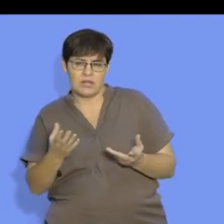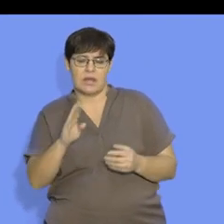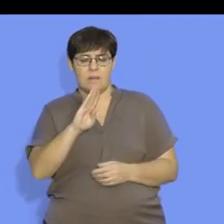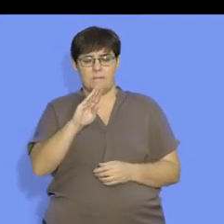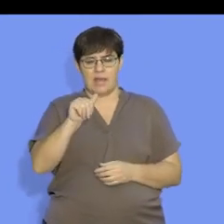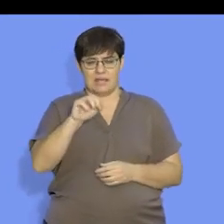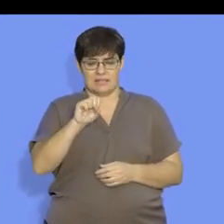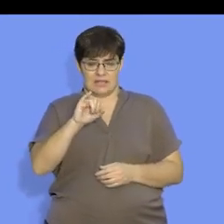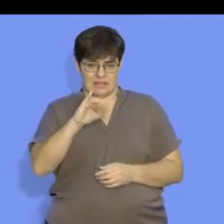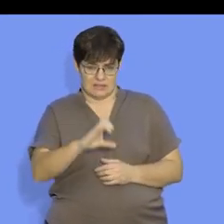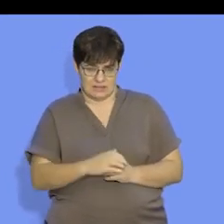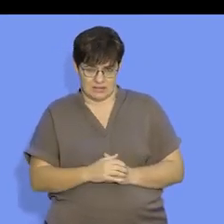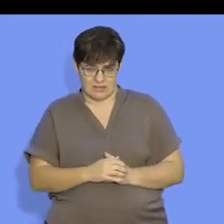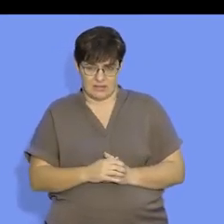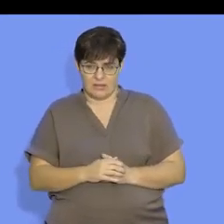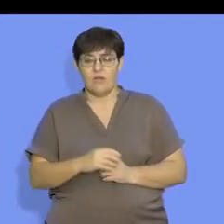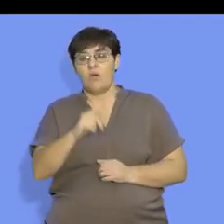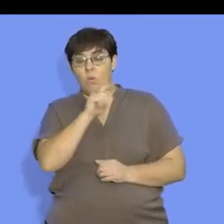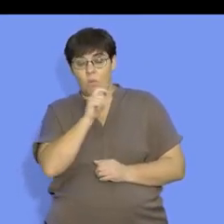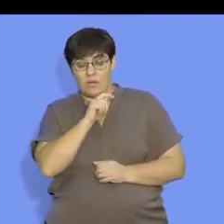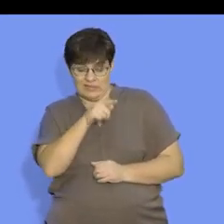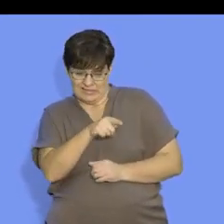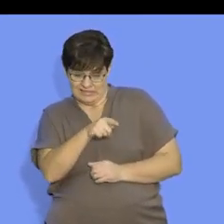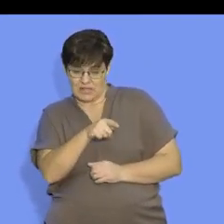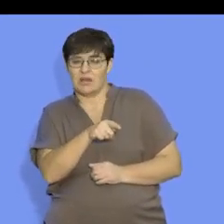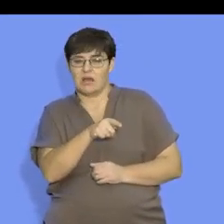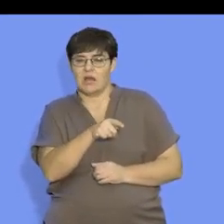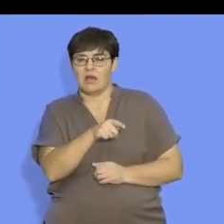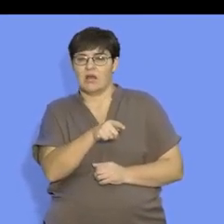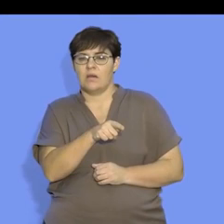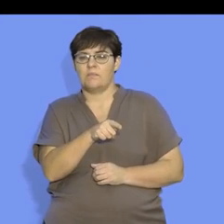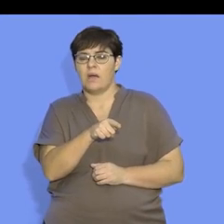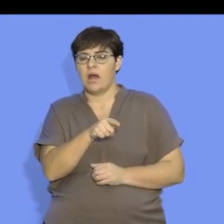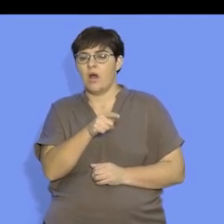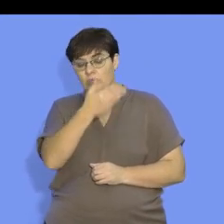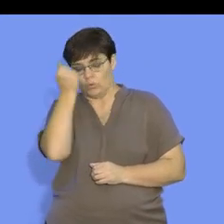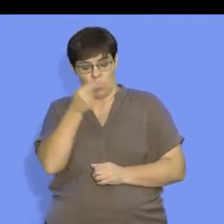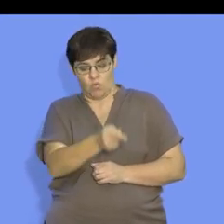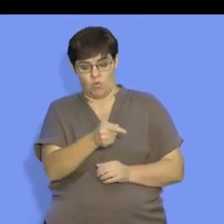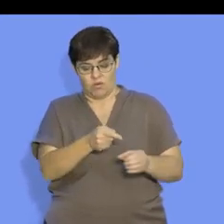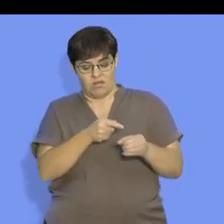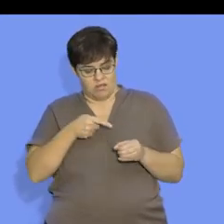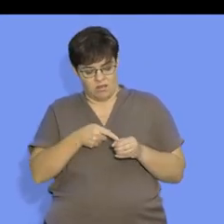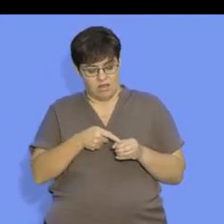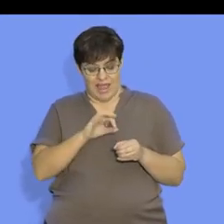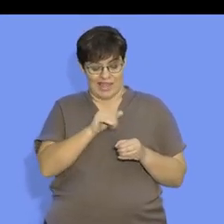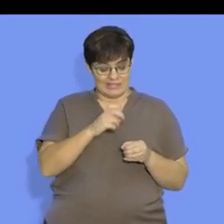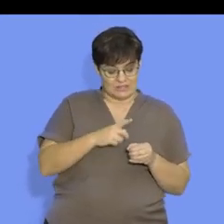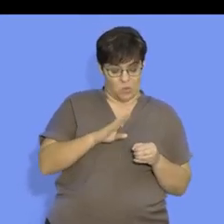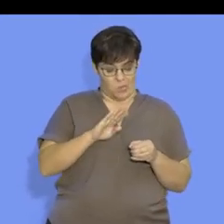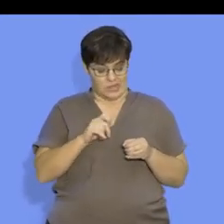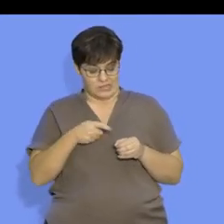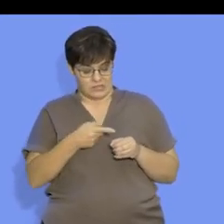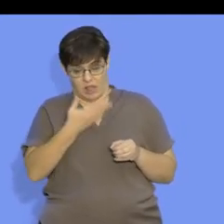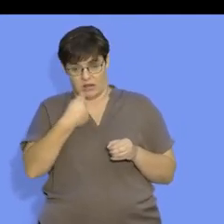This concentration is actually unknown. So we want to use this technique of titration to determine an unknown concentration of